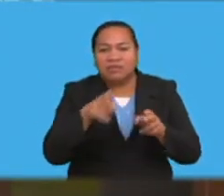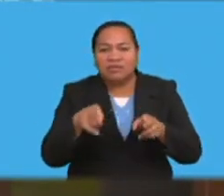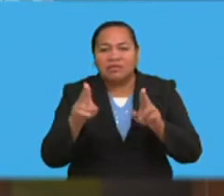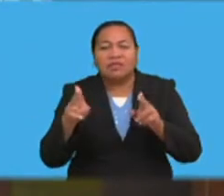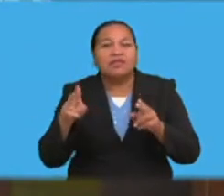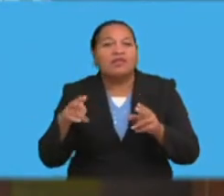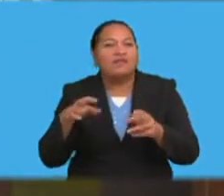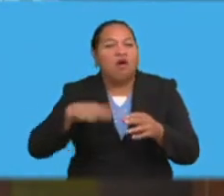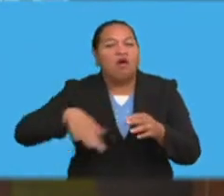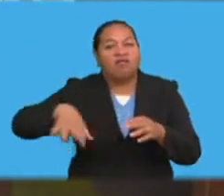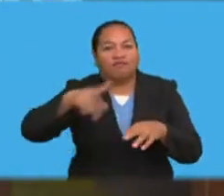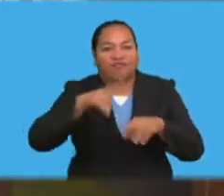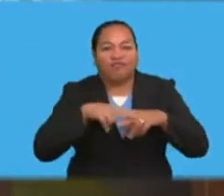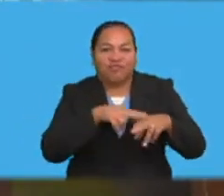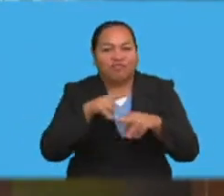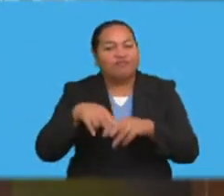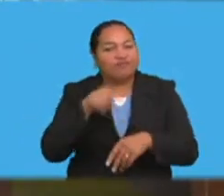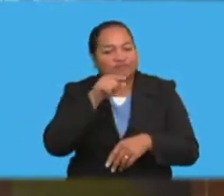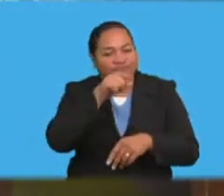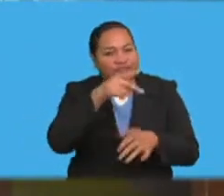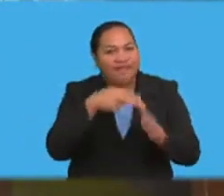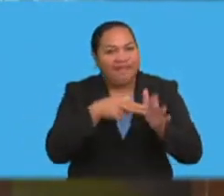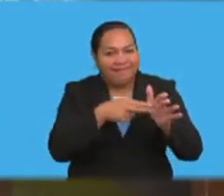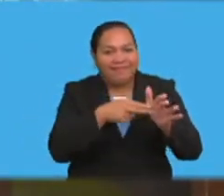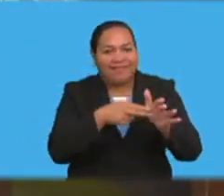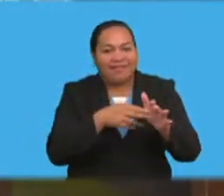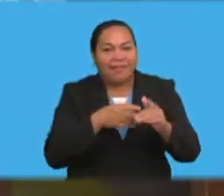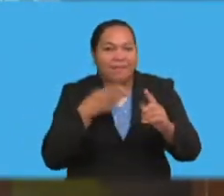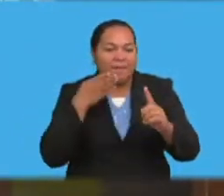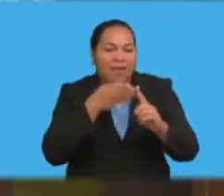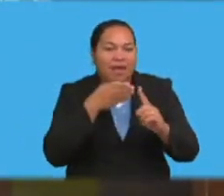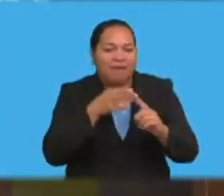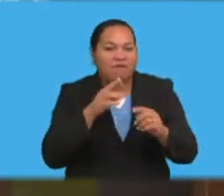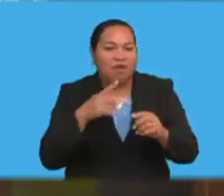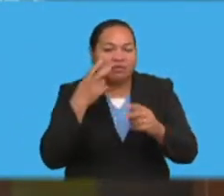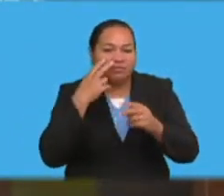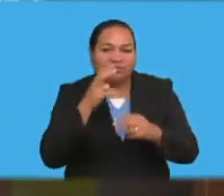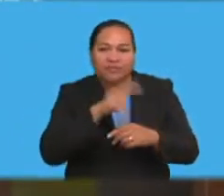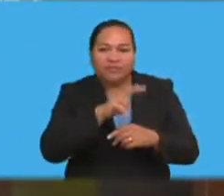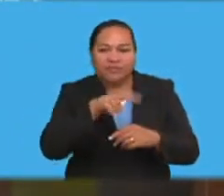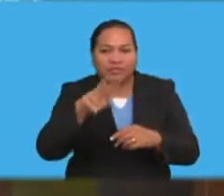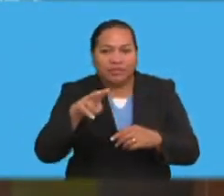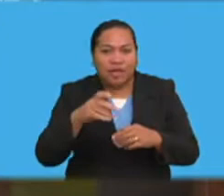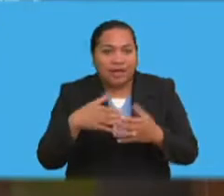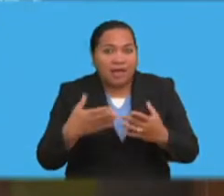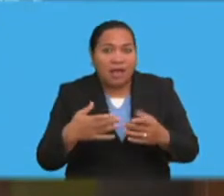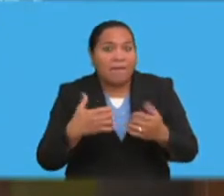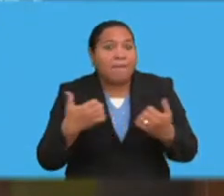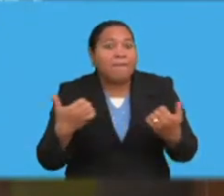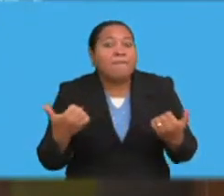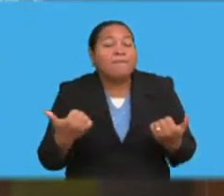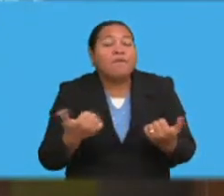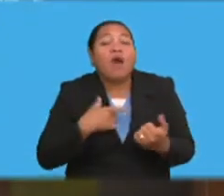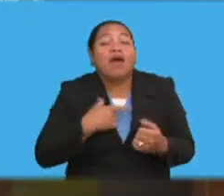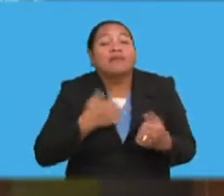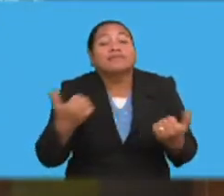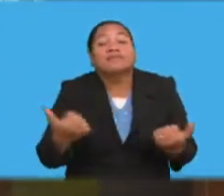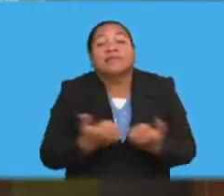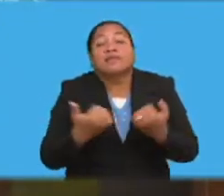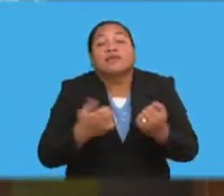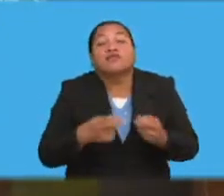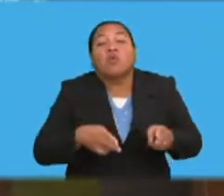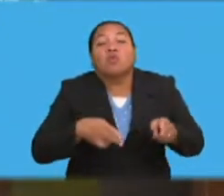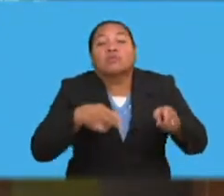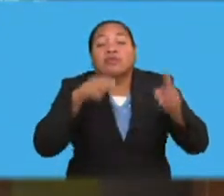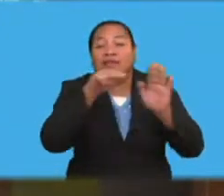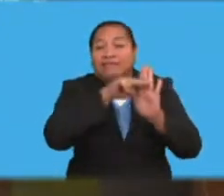tourist hub of Fiji. Madam Speaker, Nadi area now has a higher concentration of hotels, motels, and budget accommodation